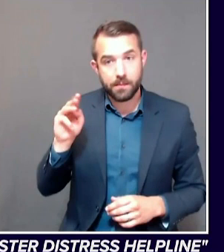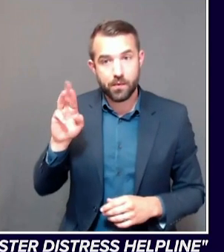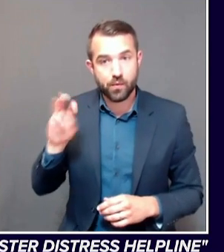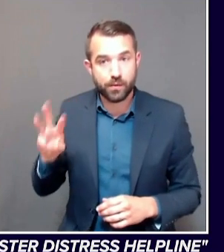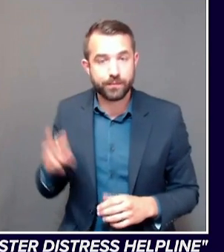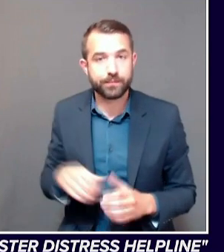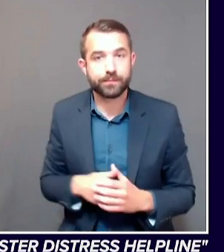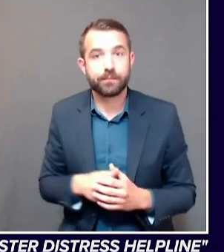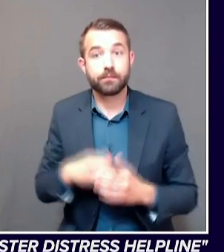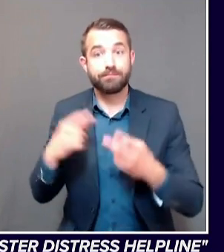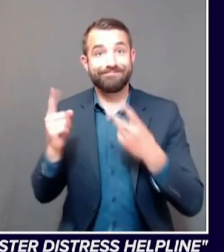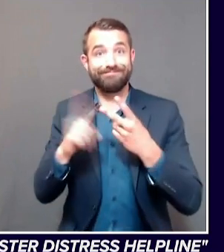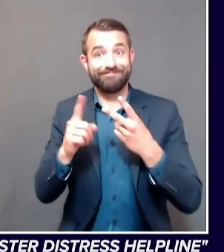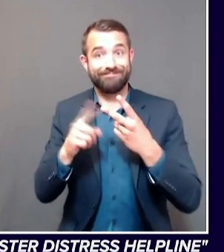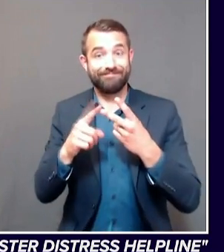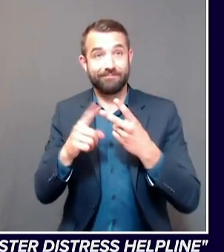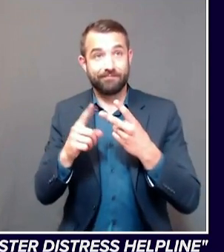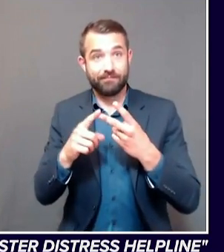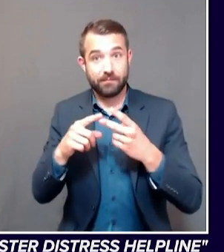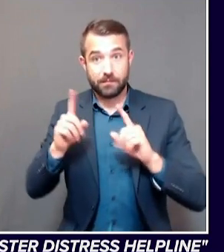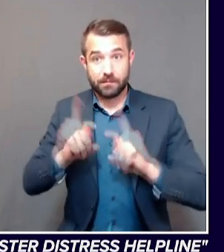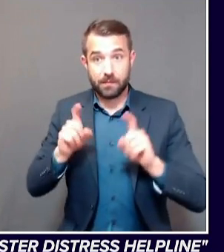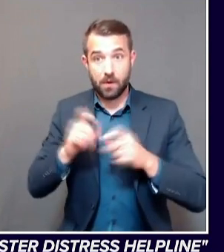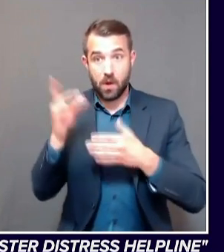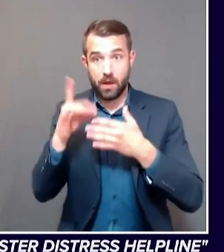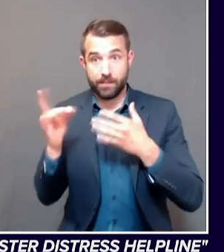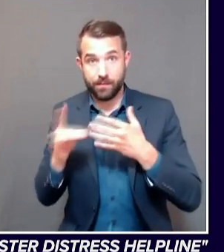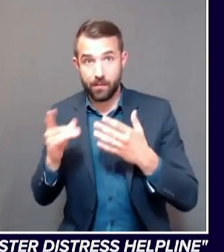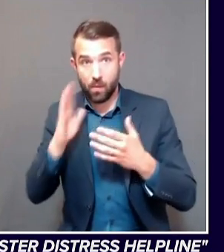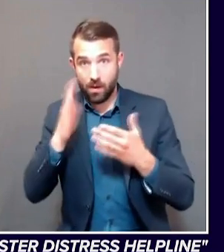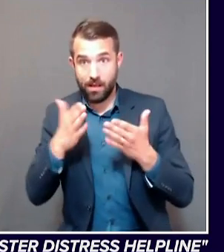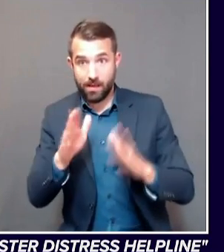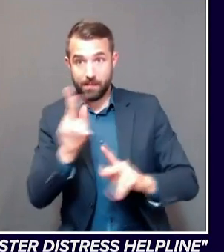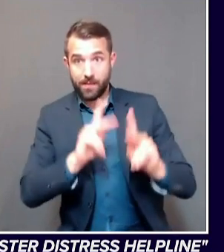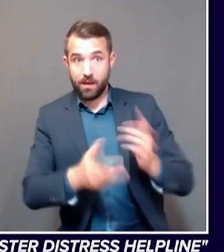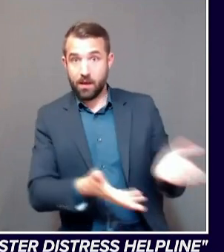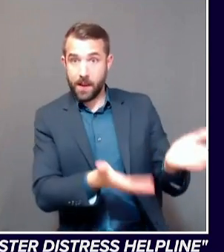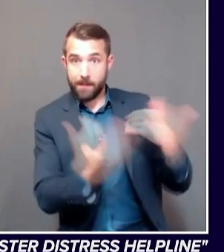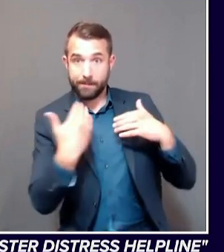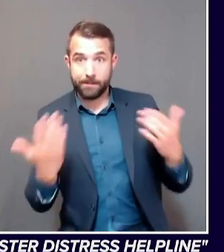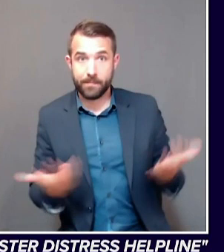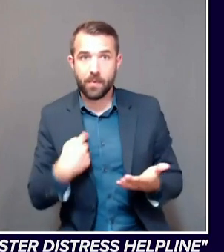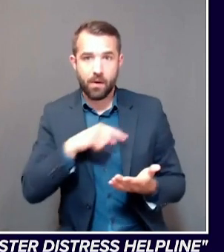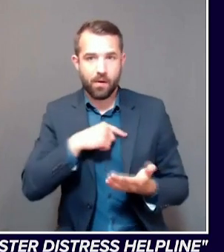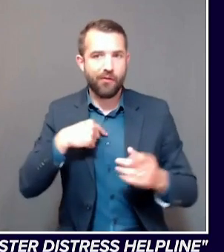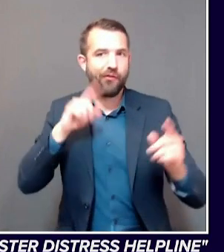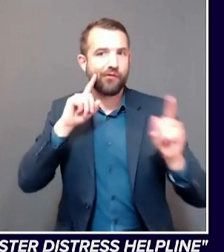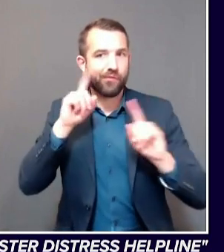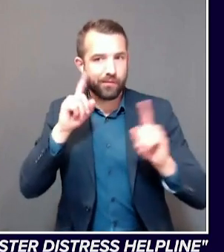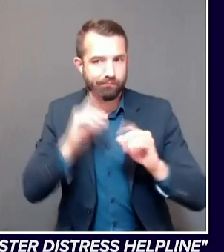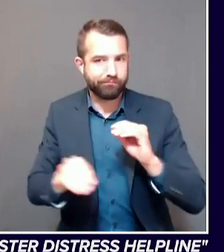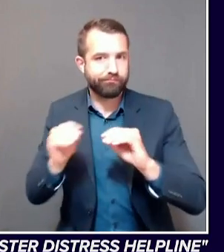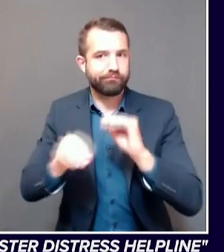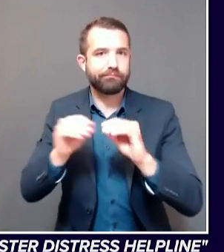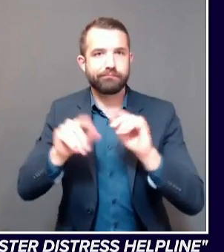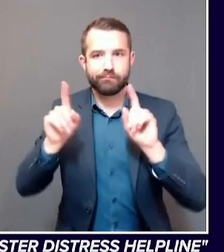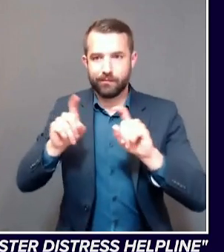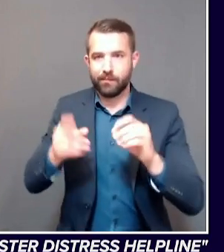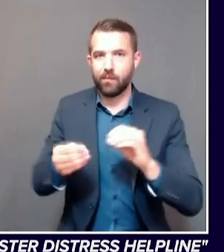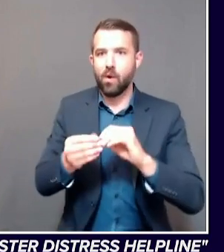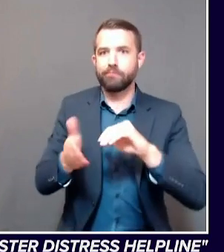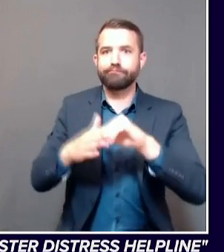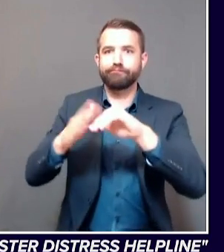will allow people to come. We are hearing reports in different states that there is testing capacity. So we're optimistic that this offers a